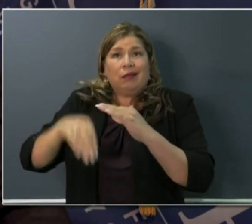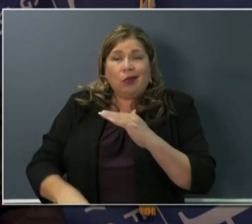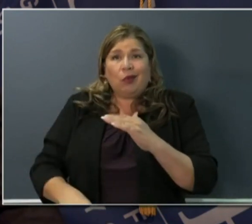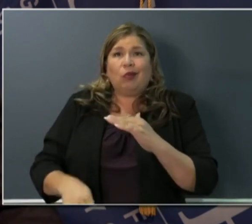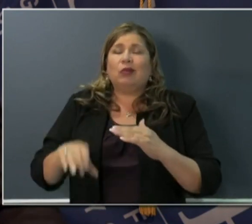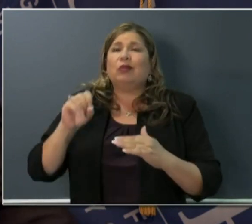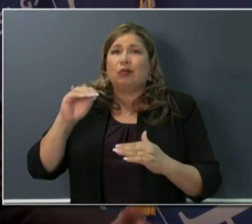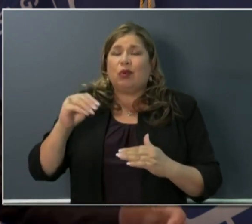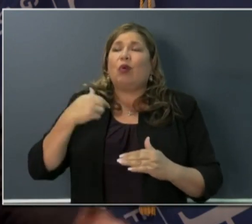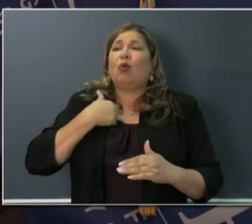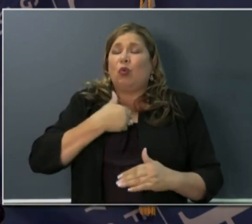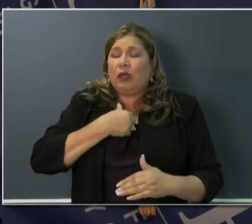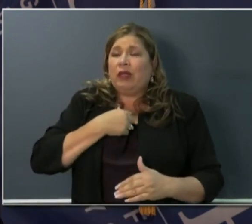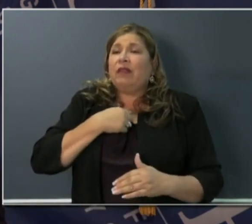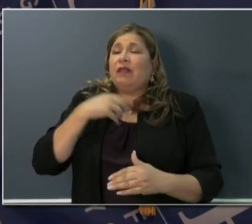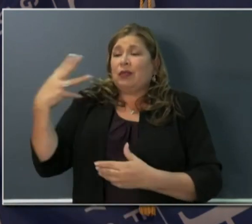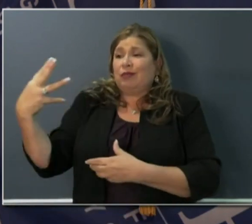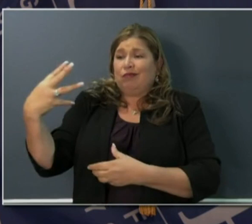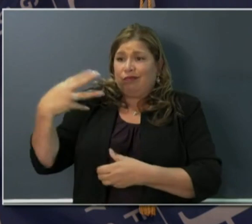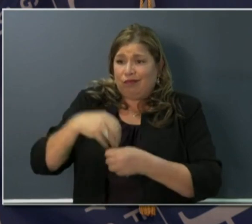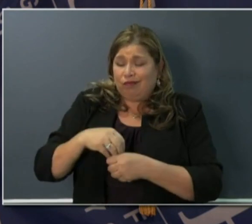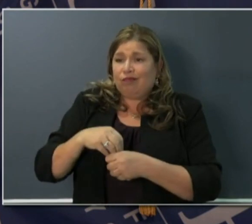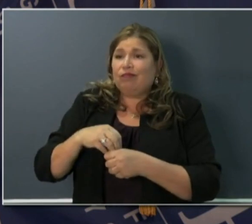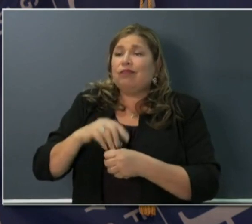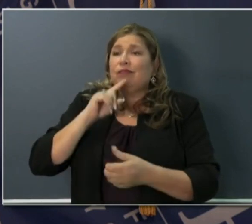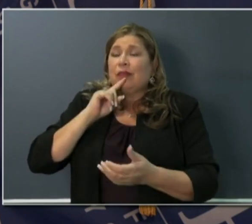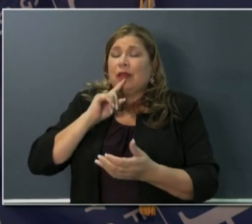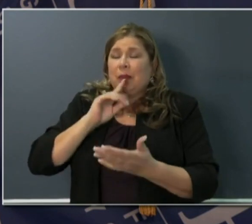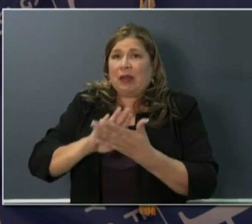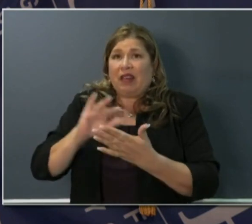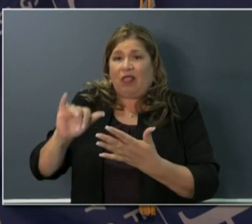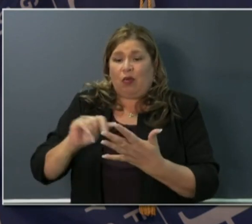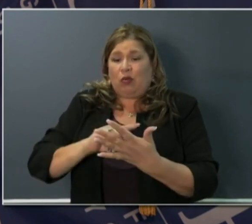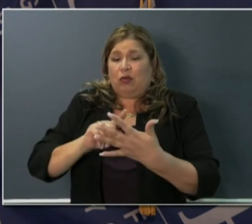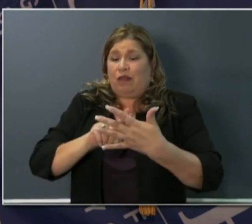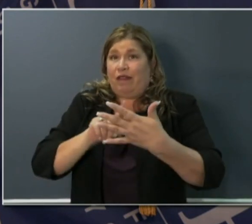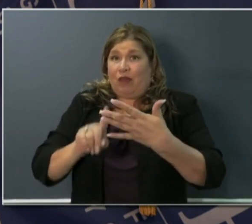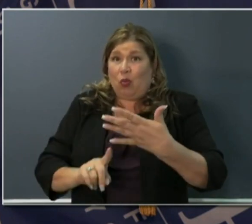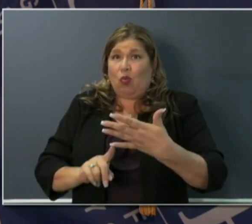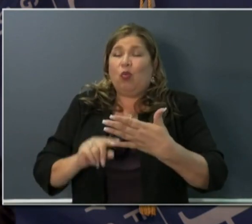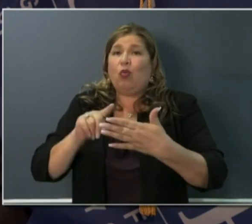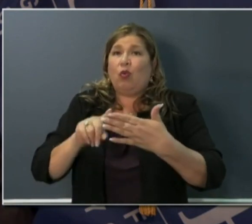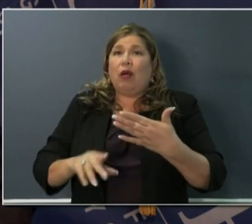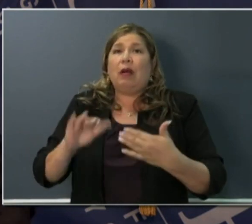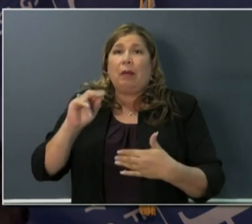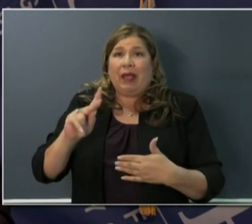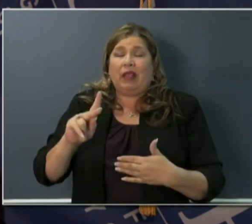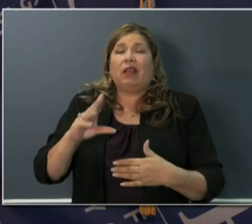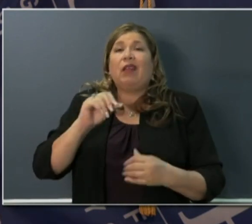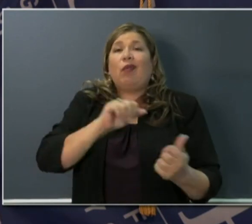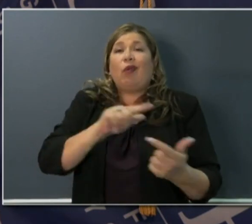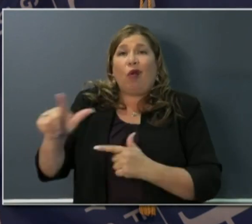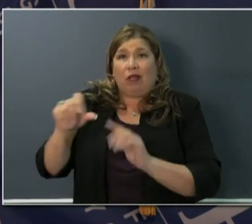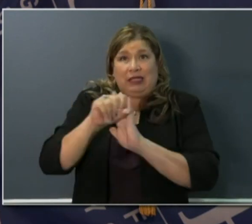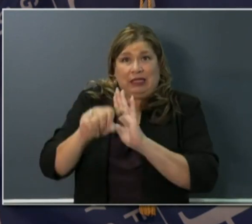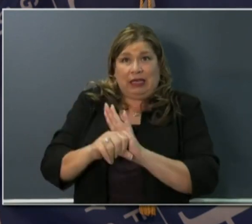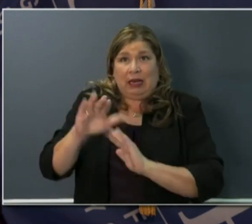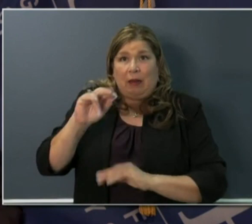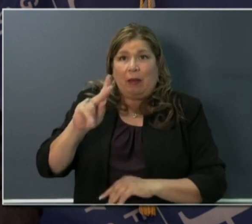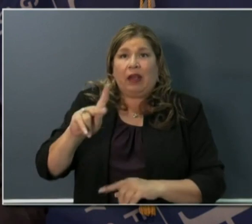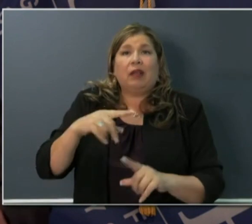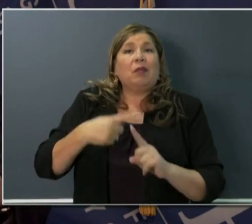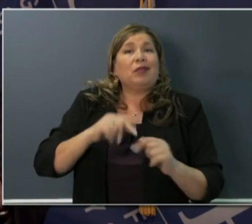have secured by those nations, four of those five largest our nation's banks, and all of the state chartered banks and